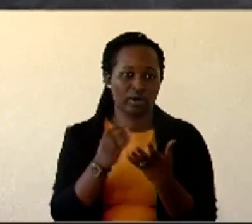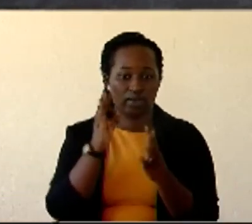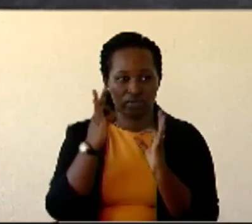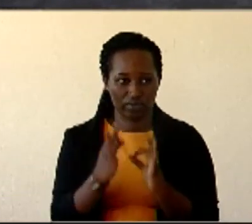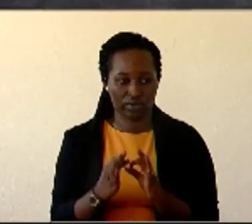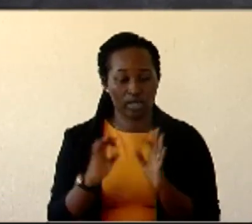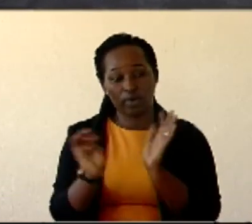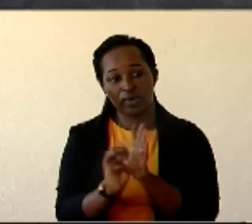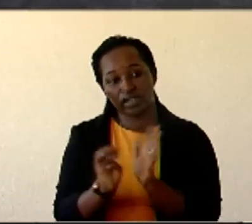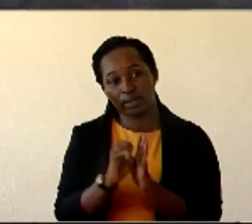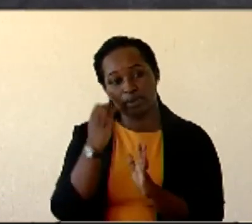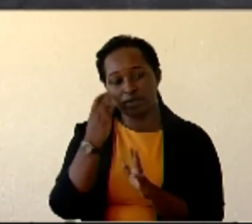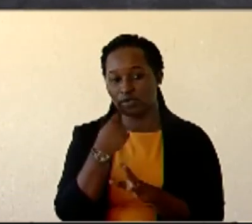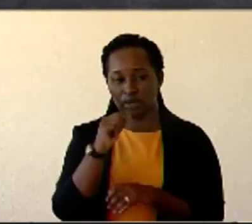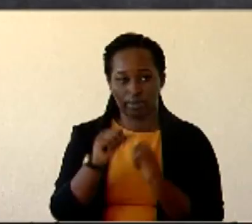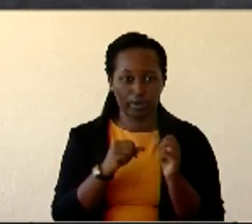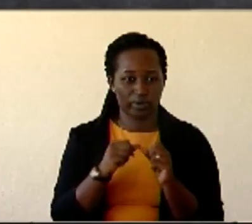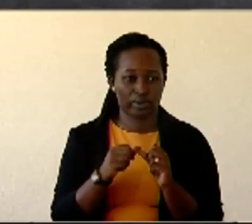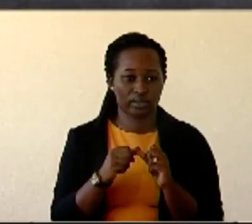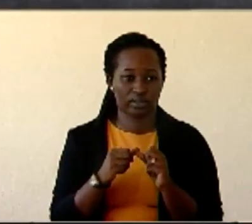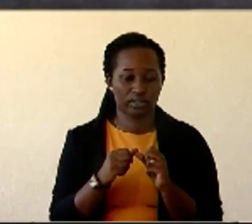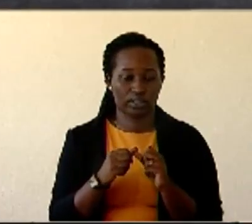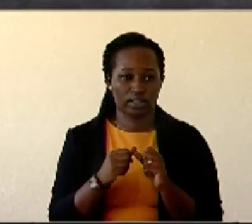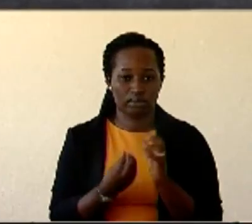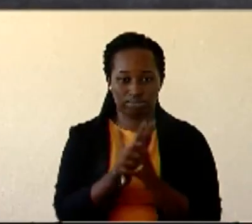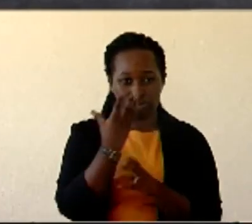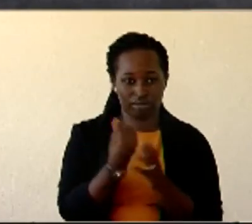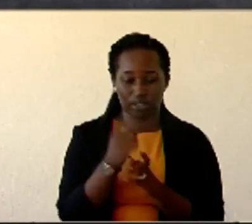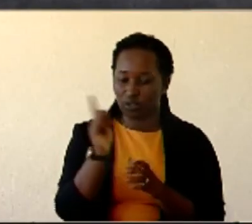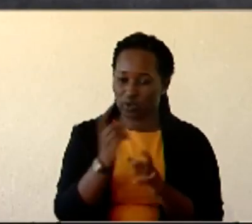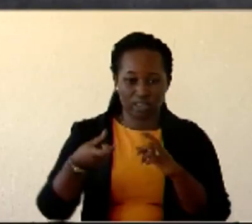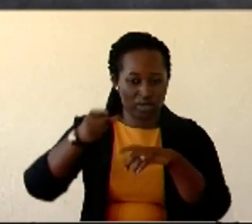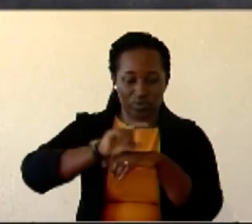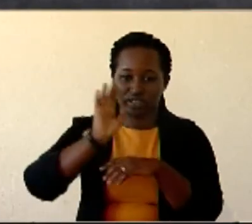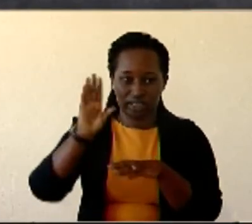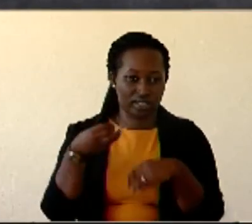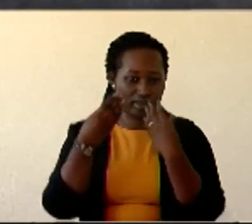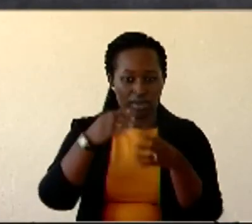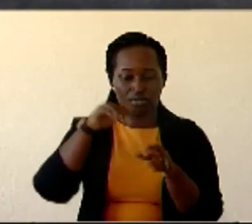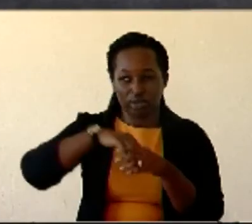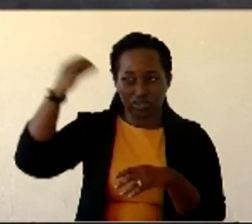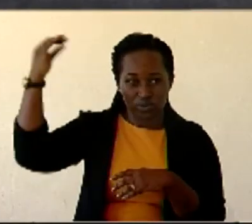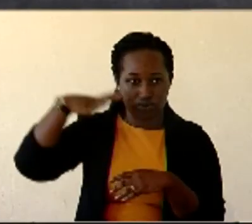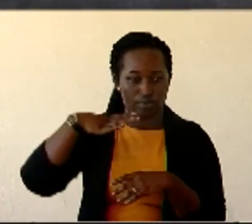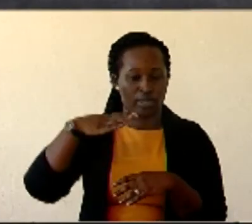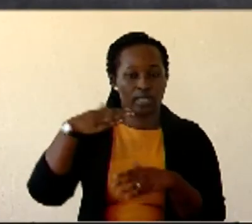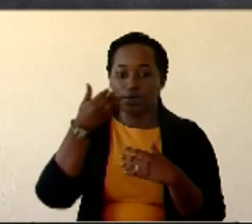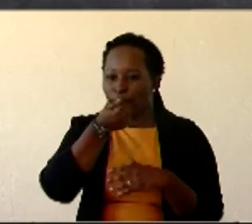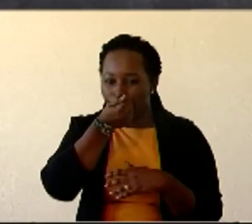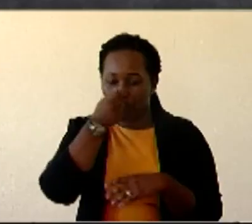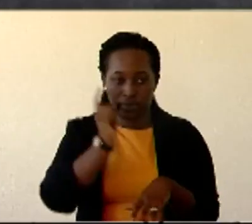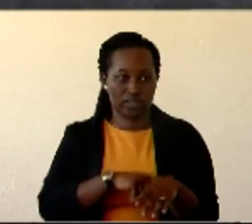For example, now if we talk about vegetables, you may not increase their supply in the dry seasons or in hot seasons